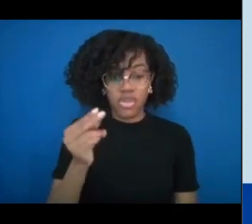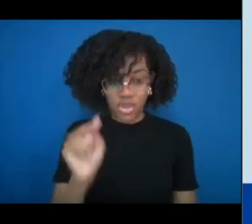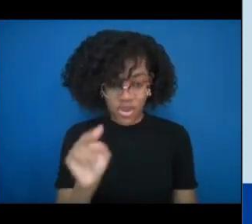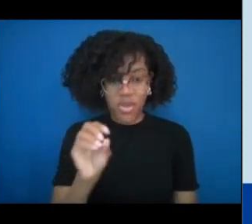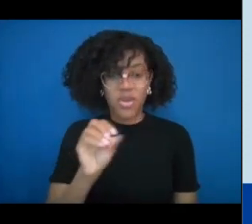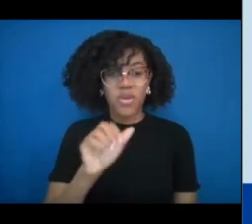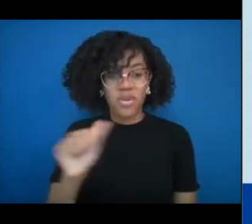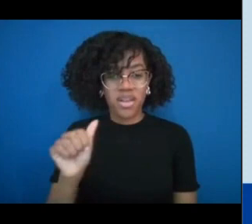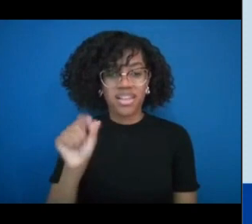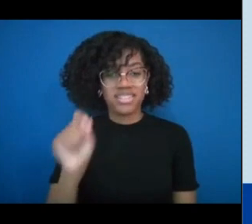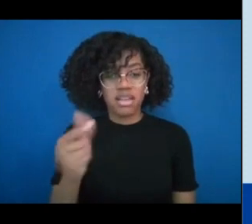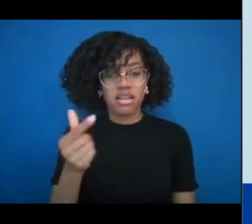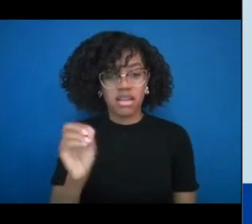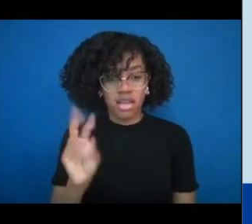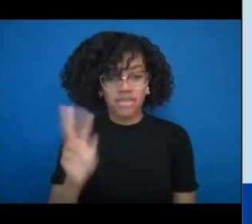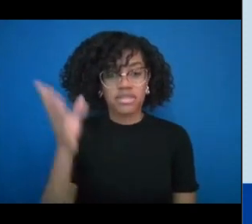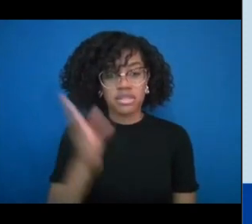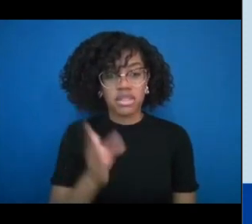cgrant.noaa.gov/CRW.